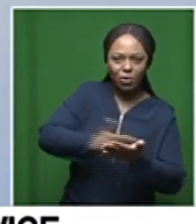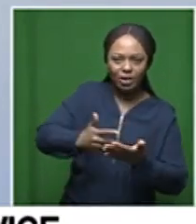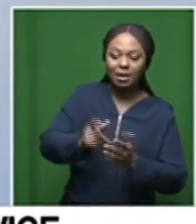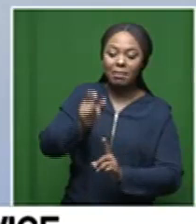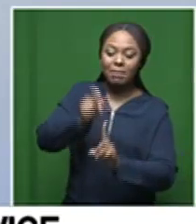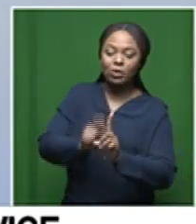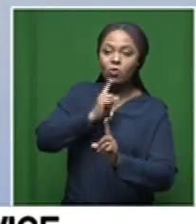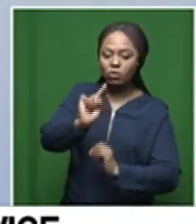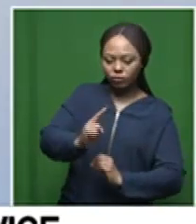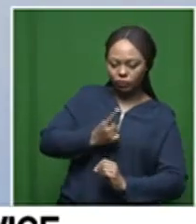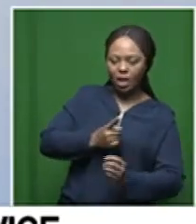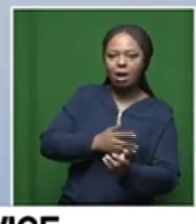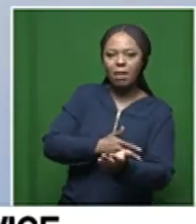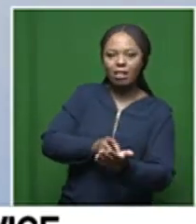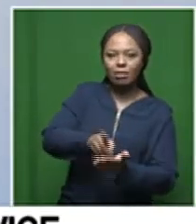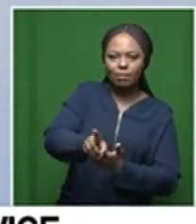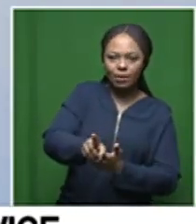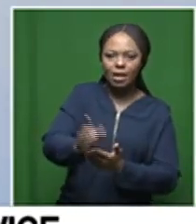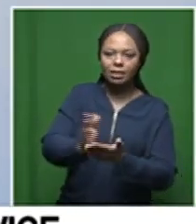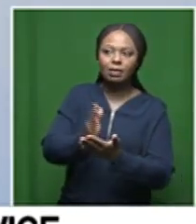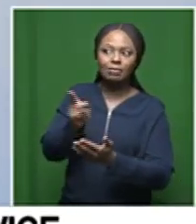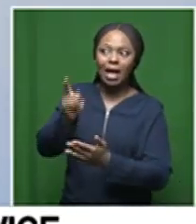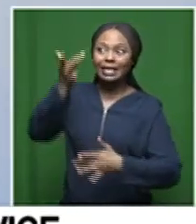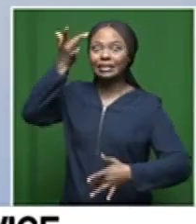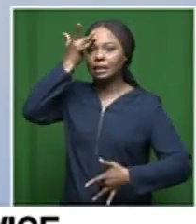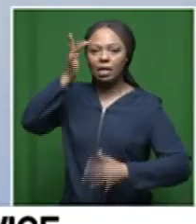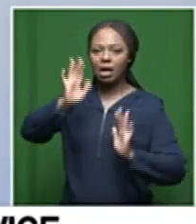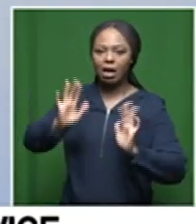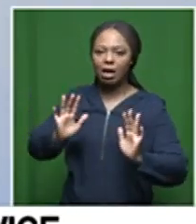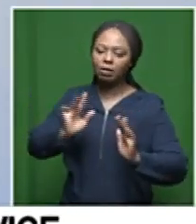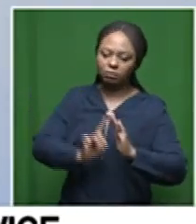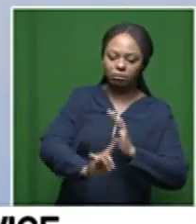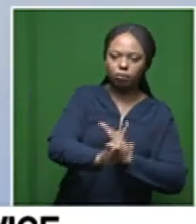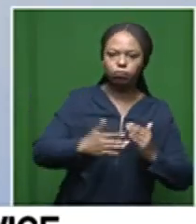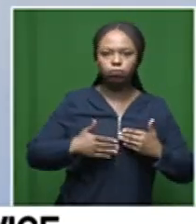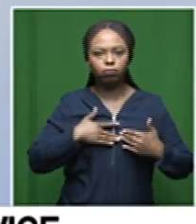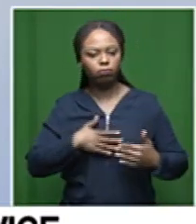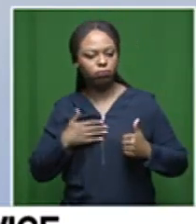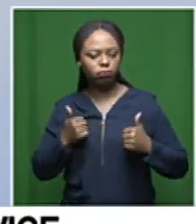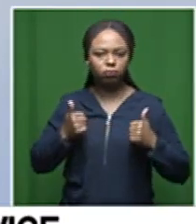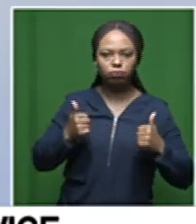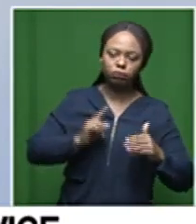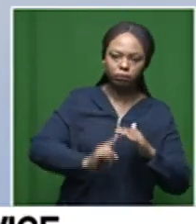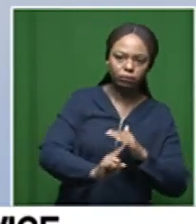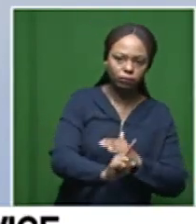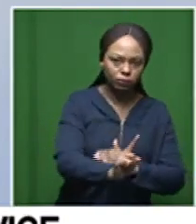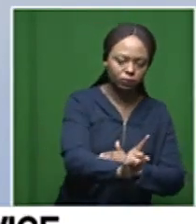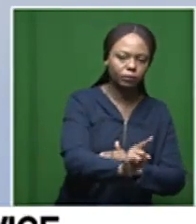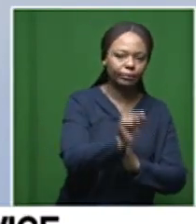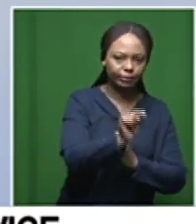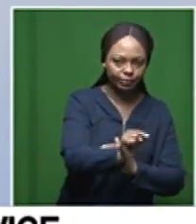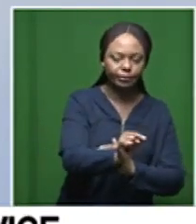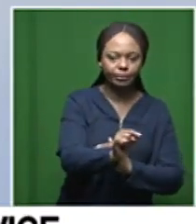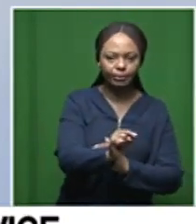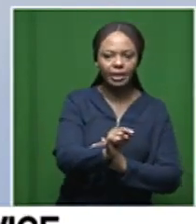donate usually are people that are not feeling sick at that particular time. So they would not be at that stage of anemia as yet if